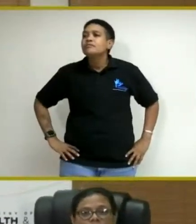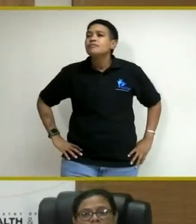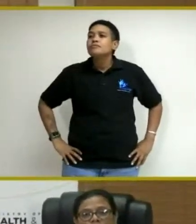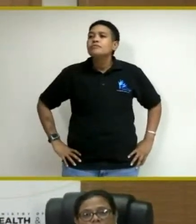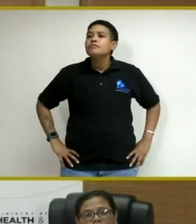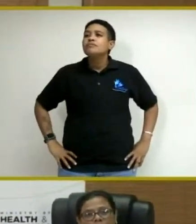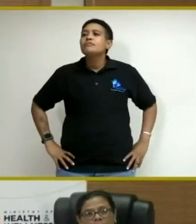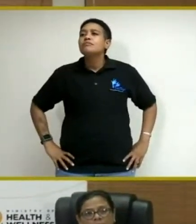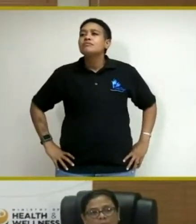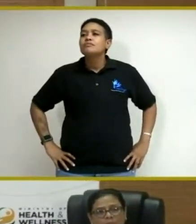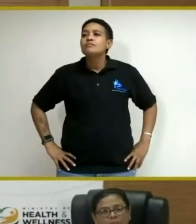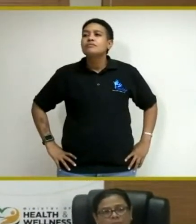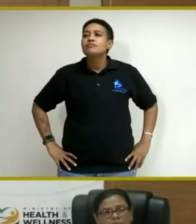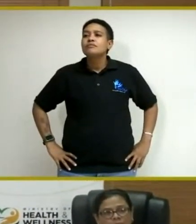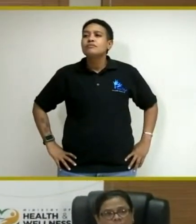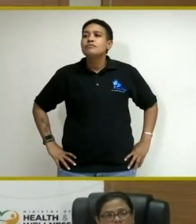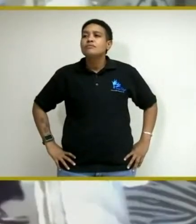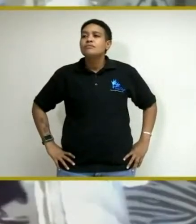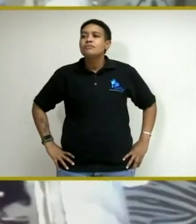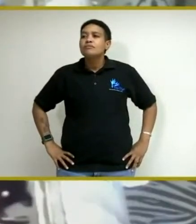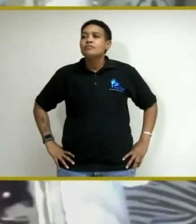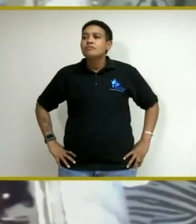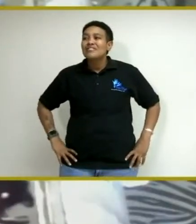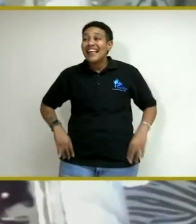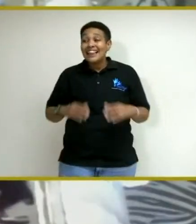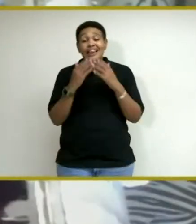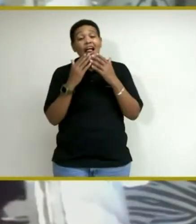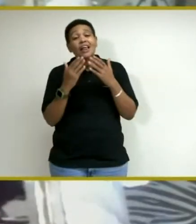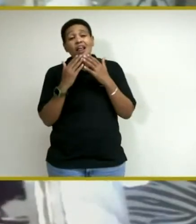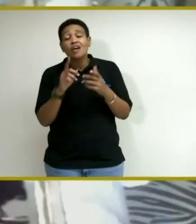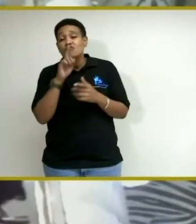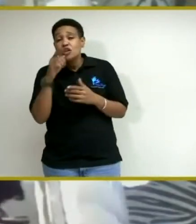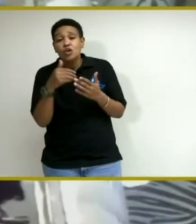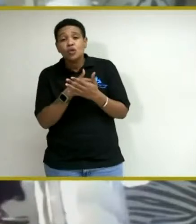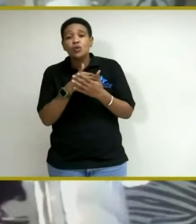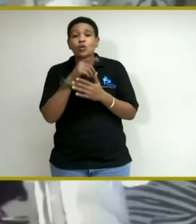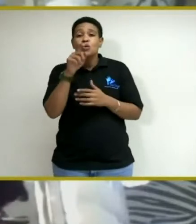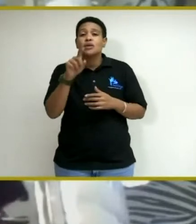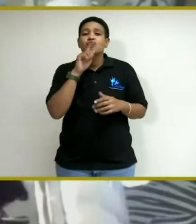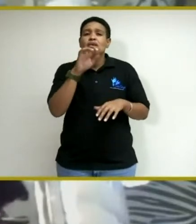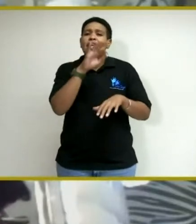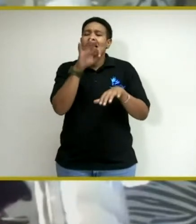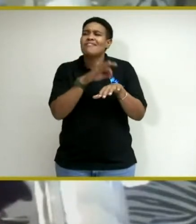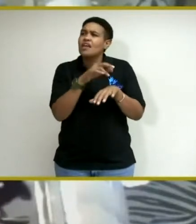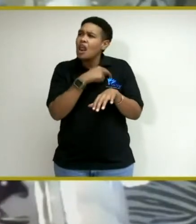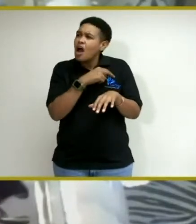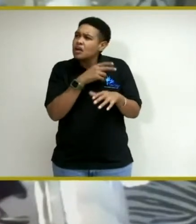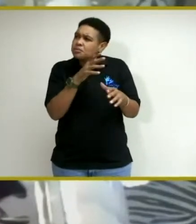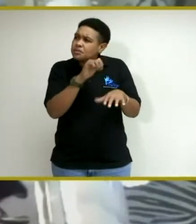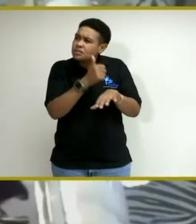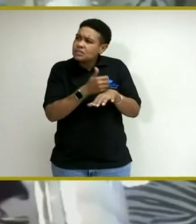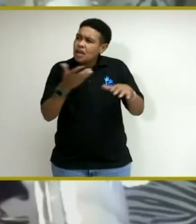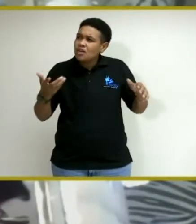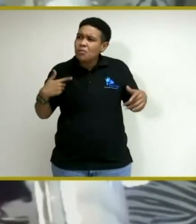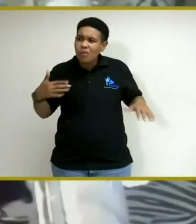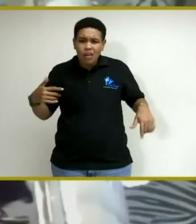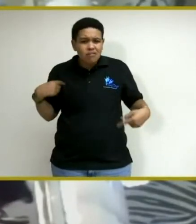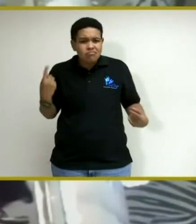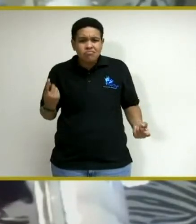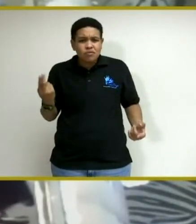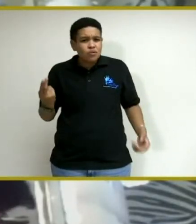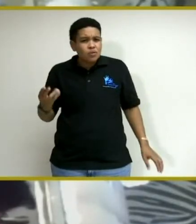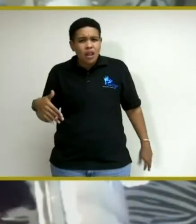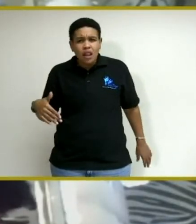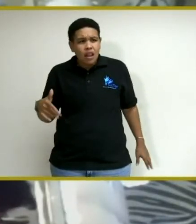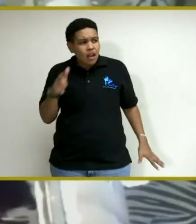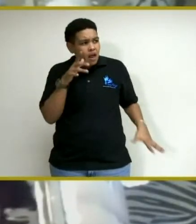Thank you. Thank you very much. It's really a new question. It's about the field hospitals. We haven't used them up, have we?